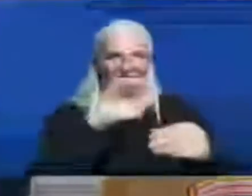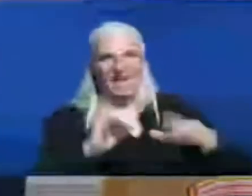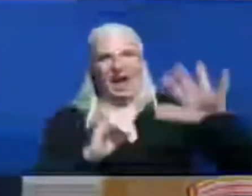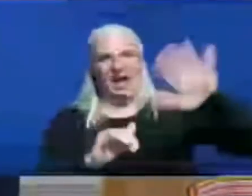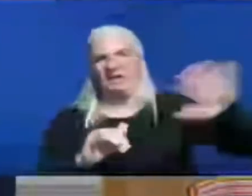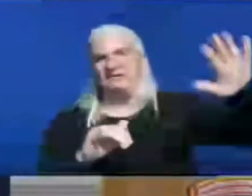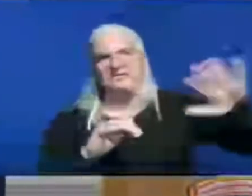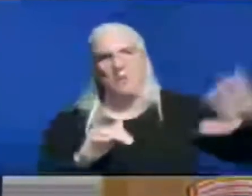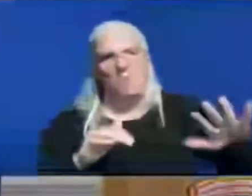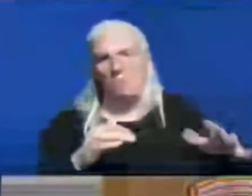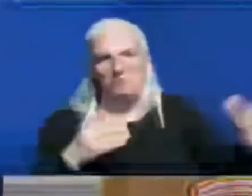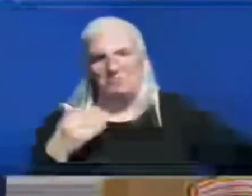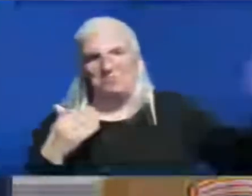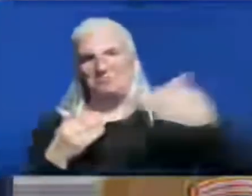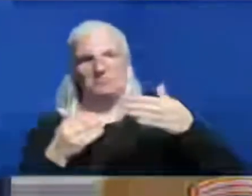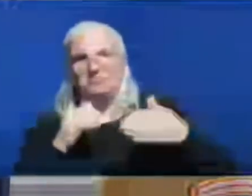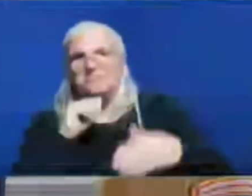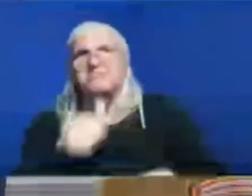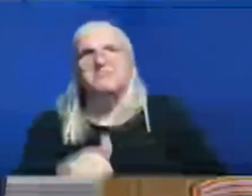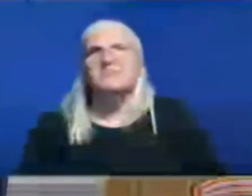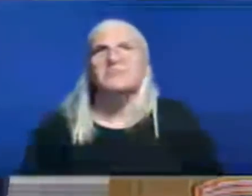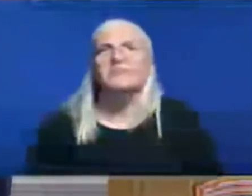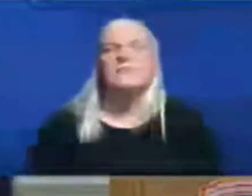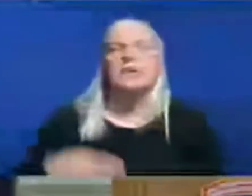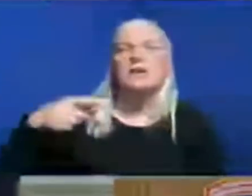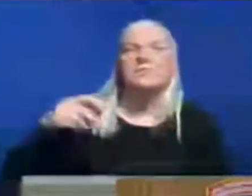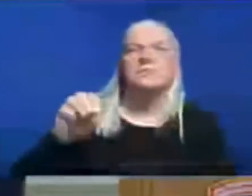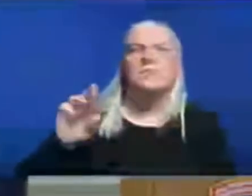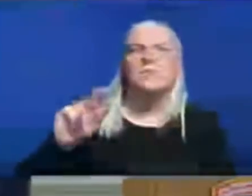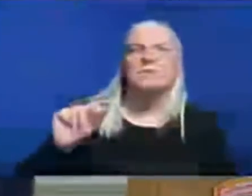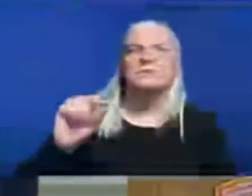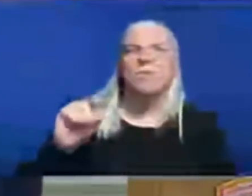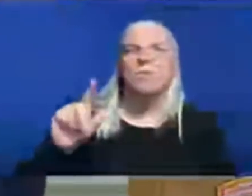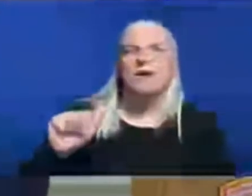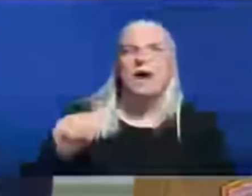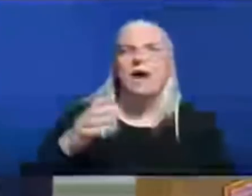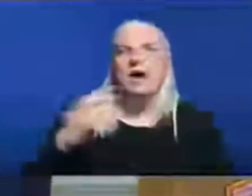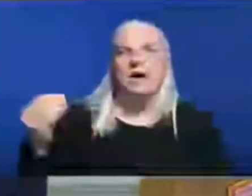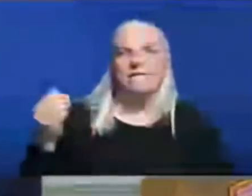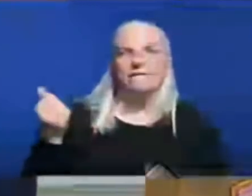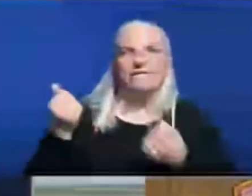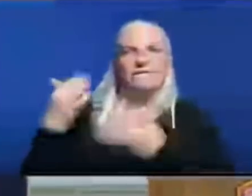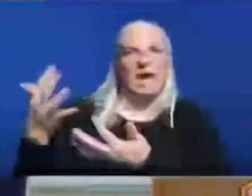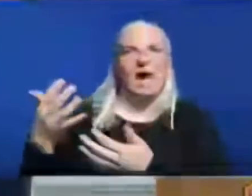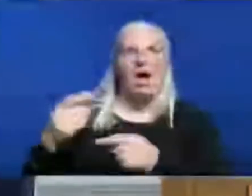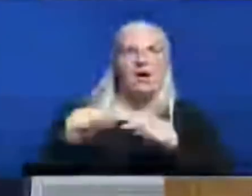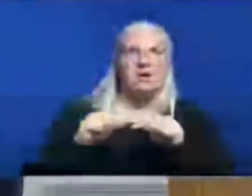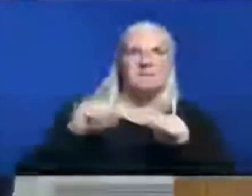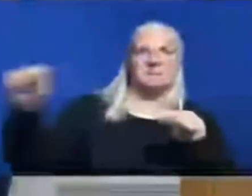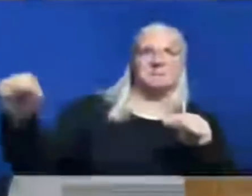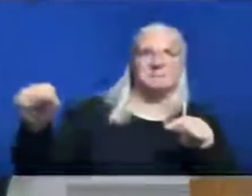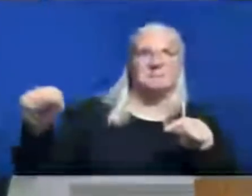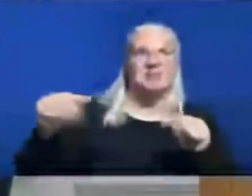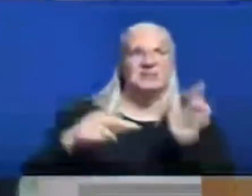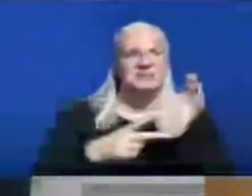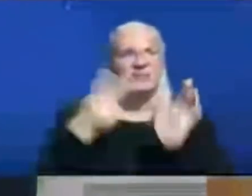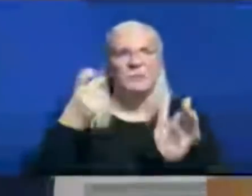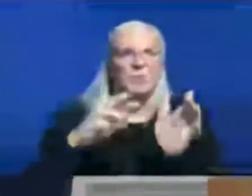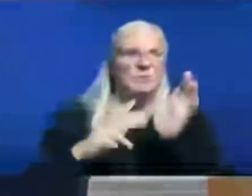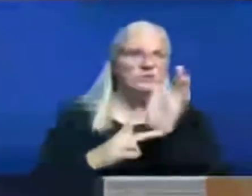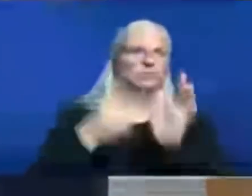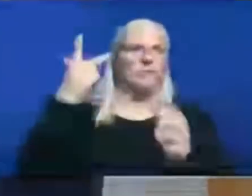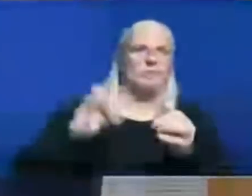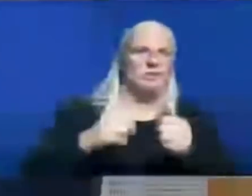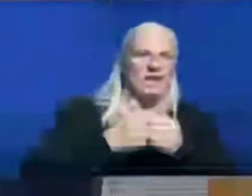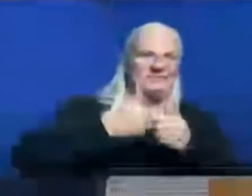exact distance from the fire to Portola, but I would say you can almost double that, triple that distance out to Portola from the fire's edge, so quite a